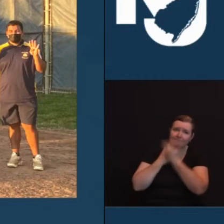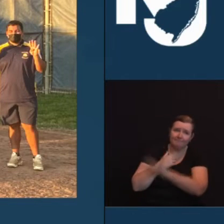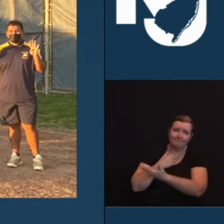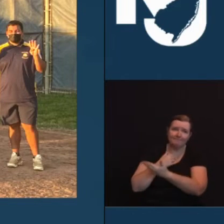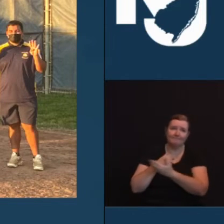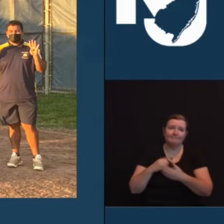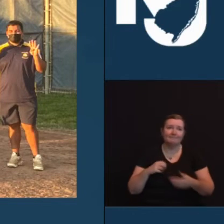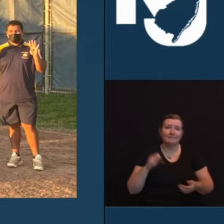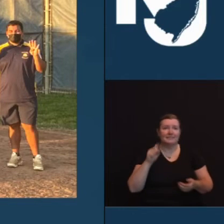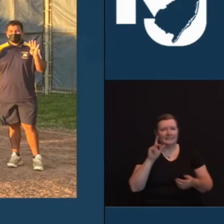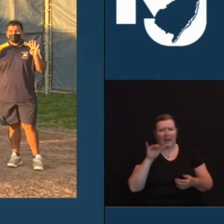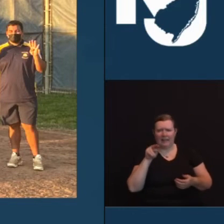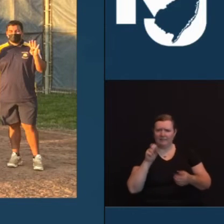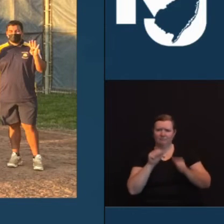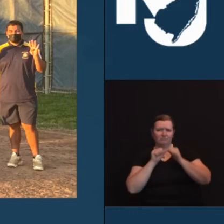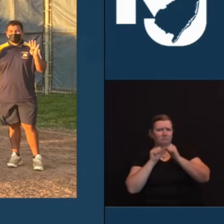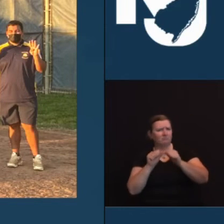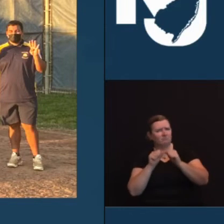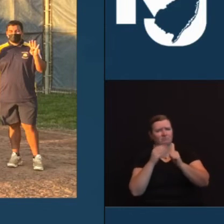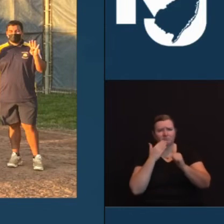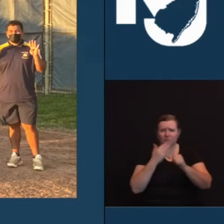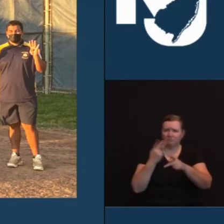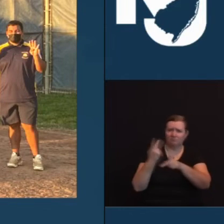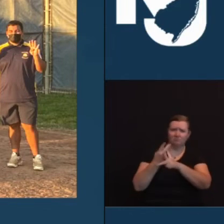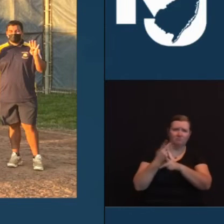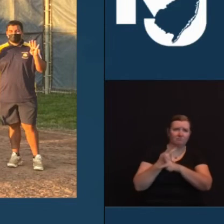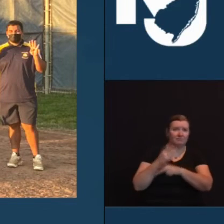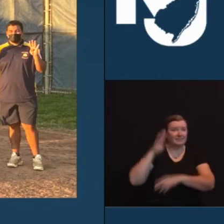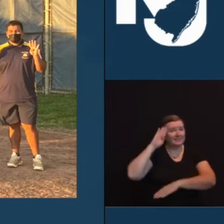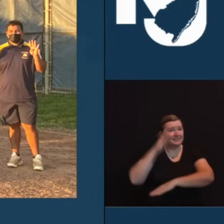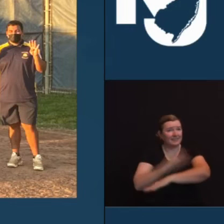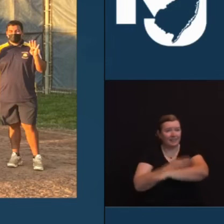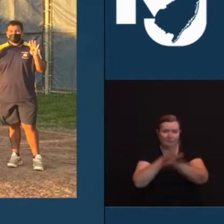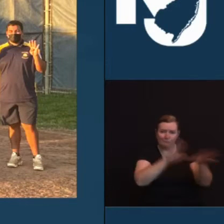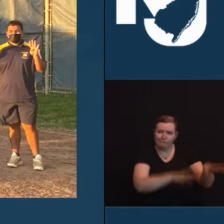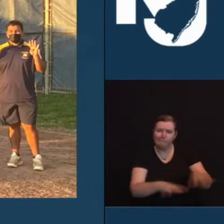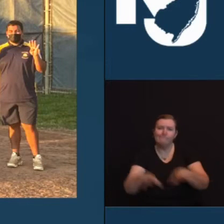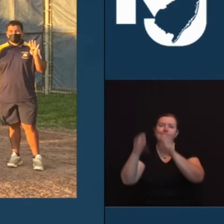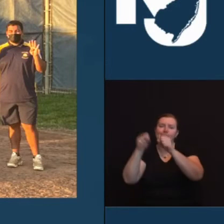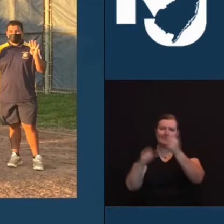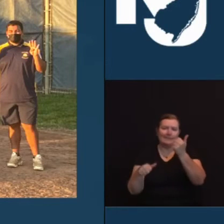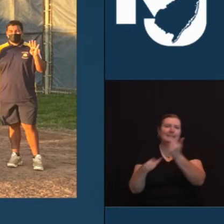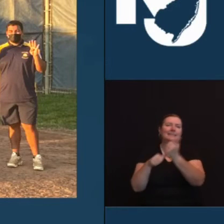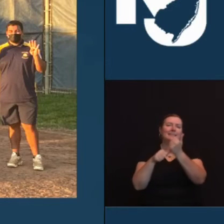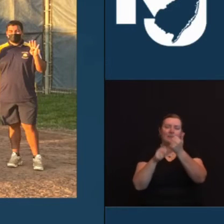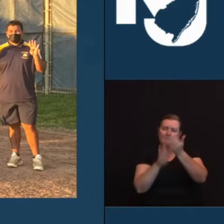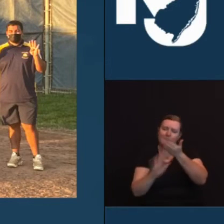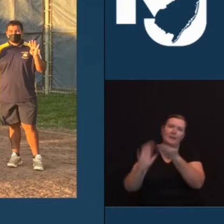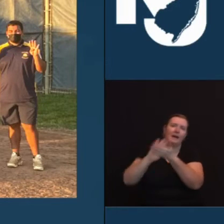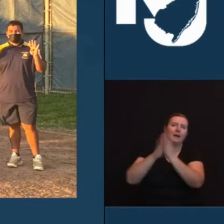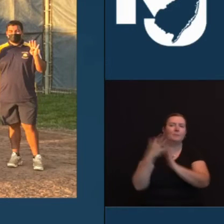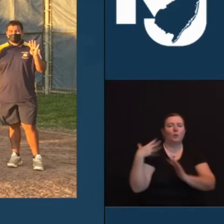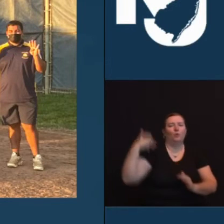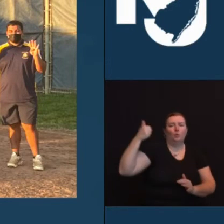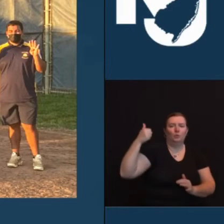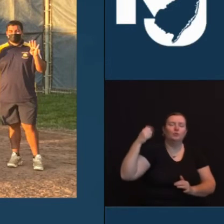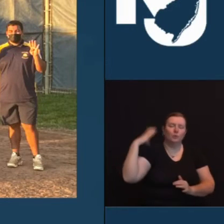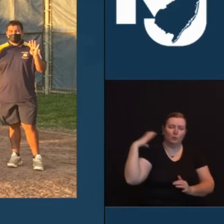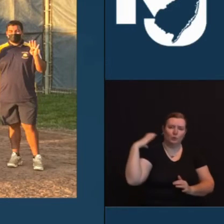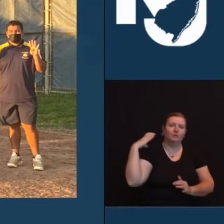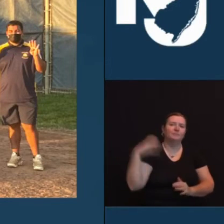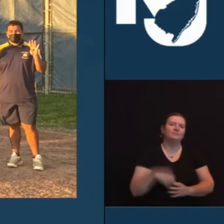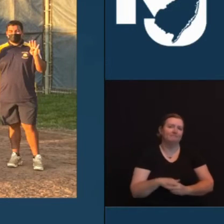as Brandon, his son Brandon, now serves as their assistant head coach. So three more from among more